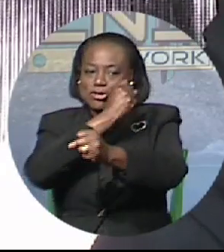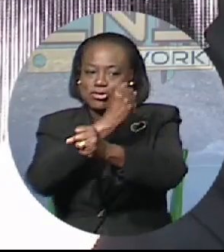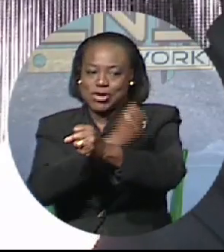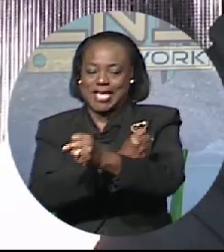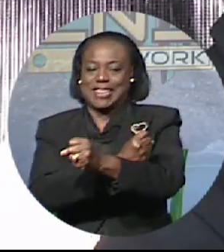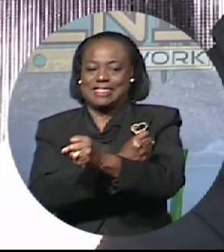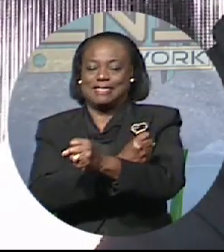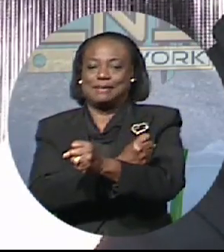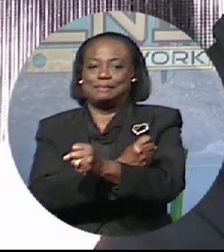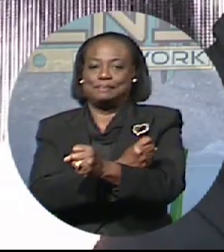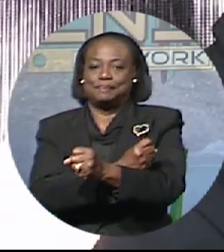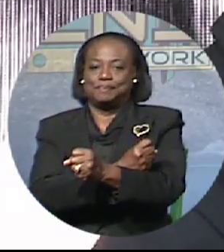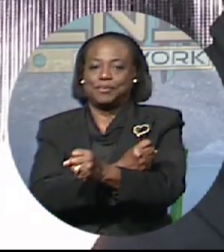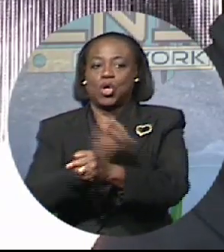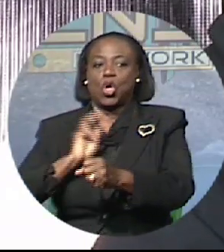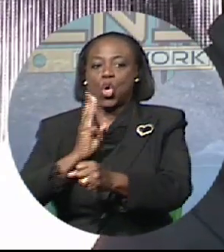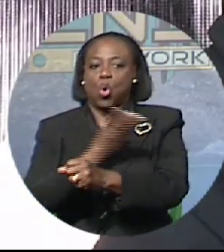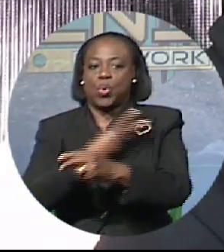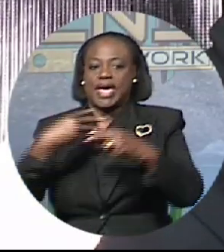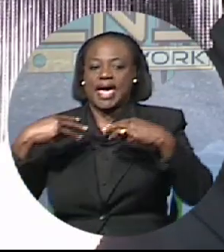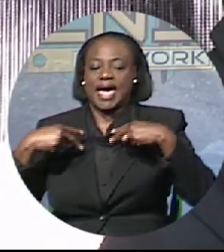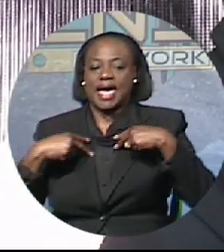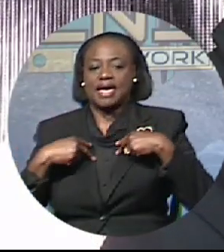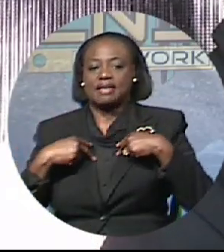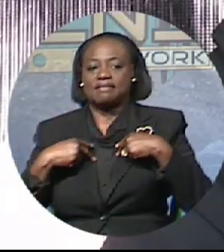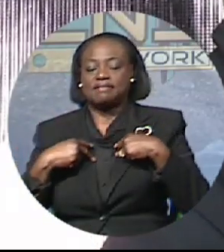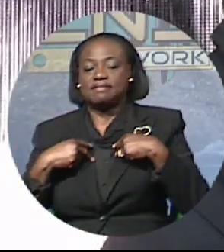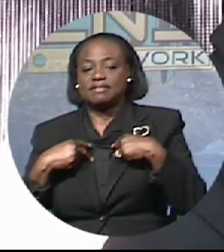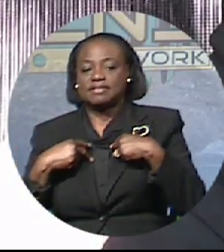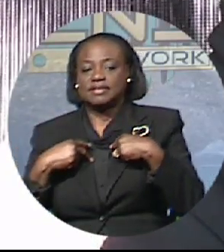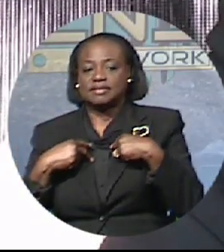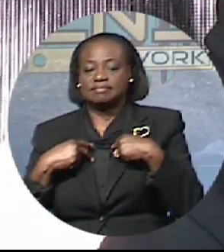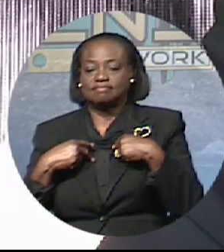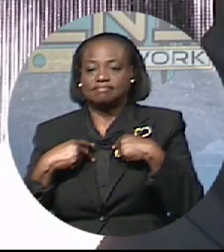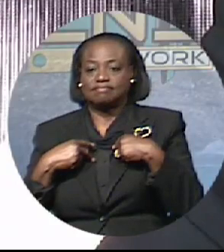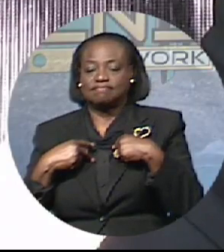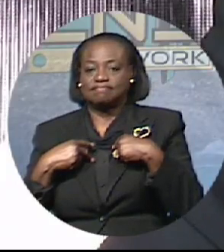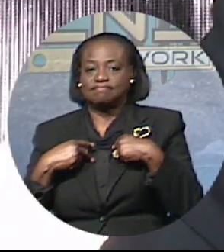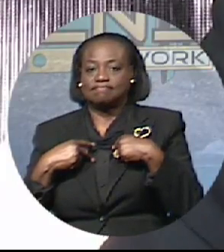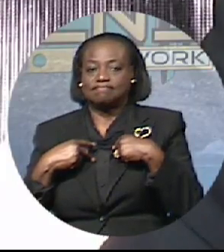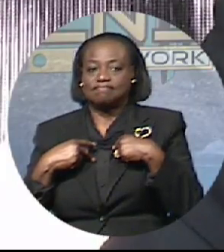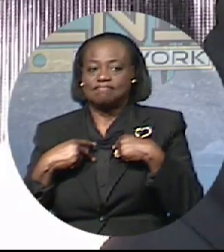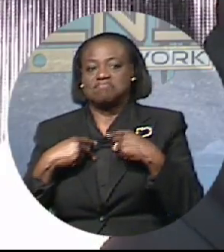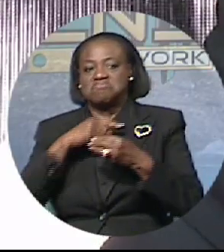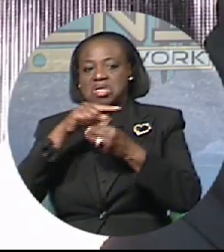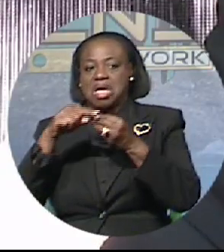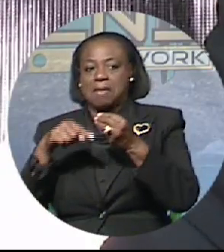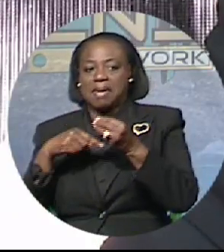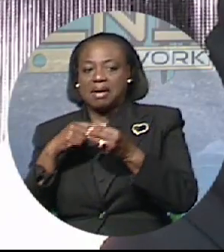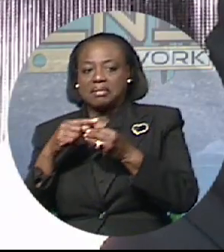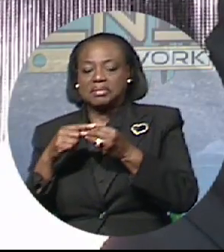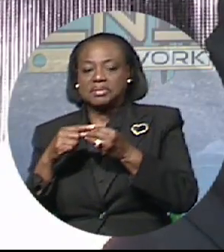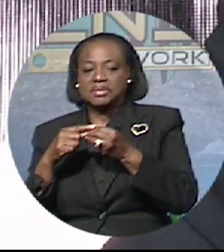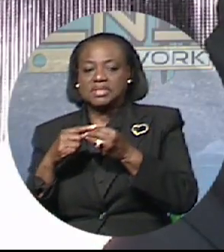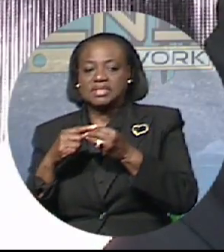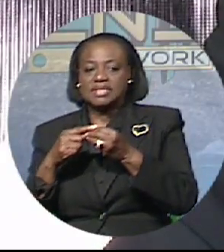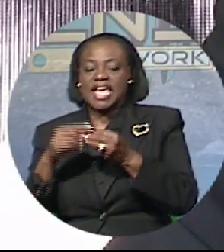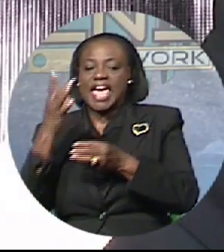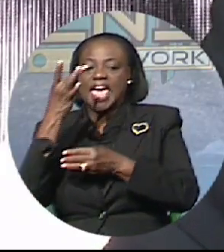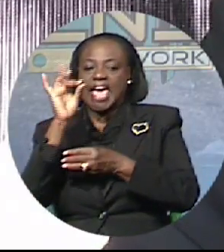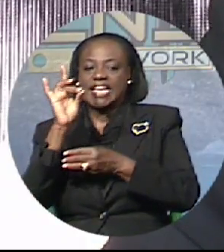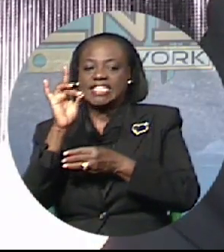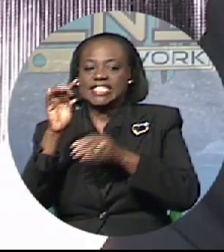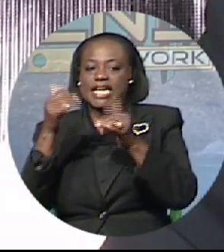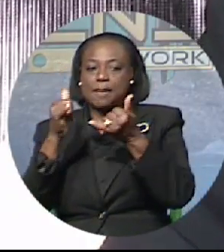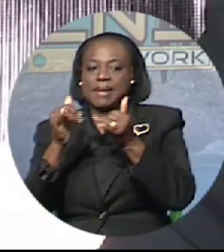We have, you know, we've just called, I would say, approximately 18 players